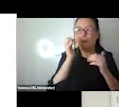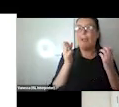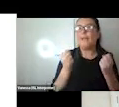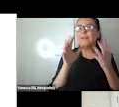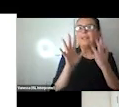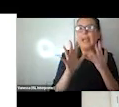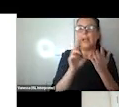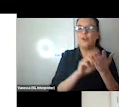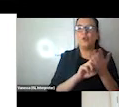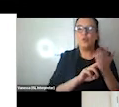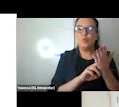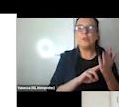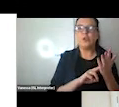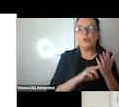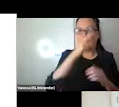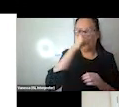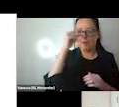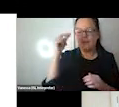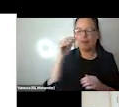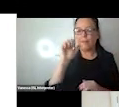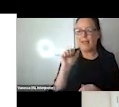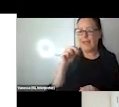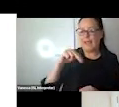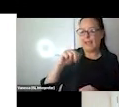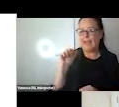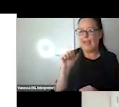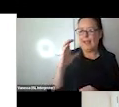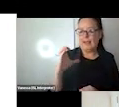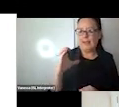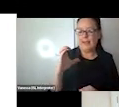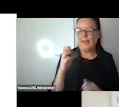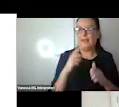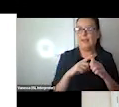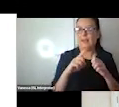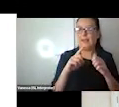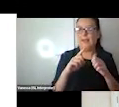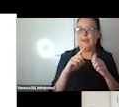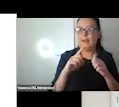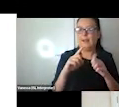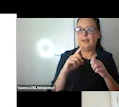as ANIC, the European Disability Forum, Age Platform